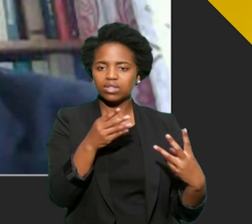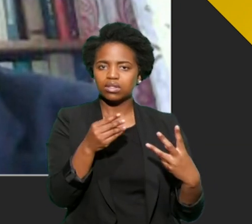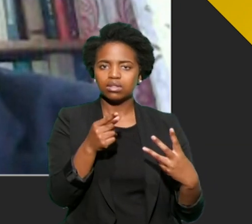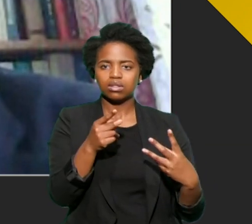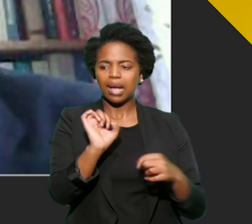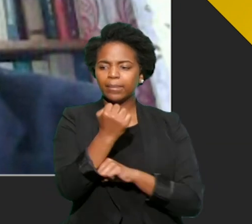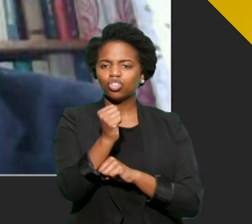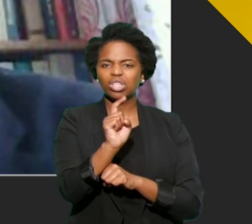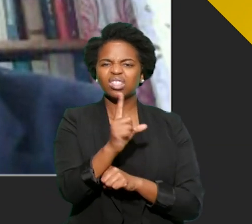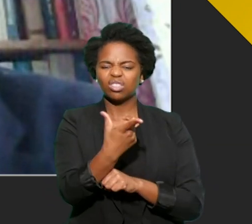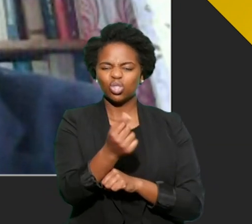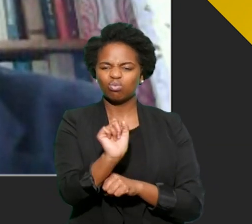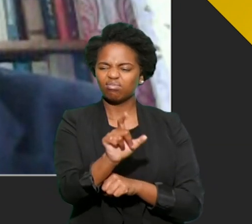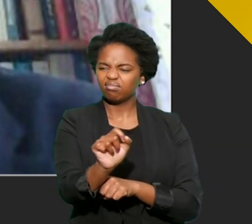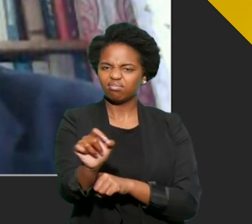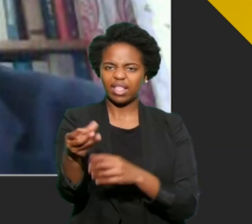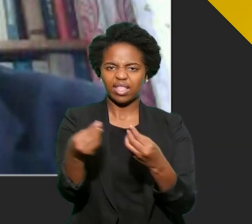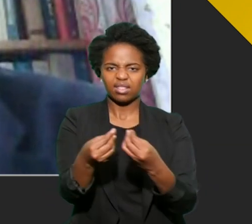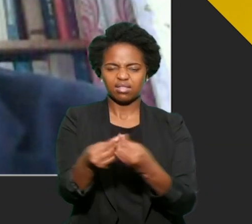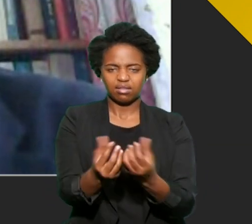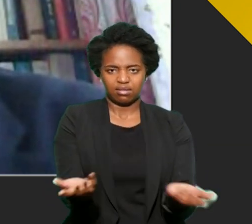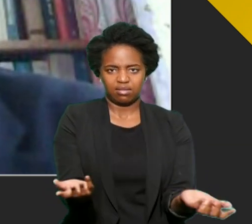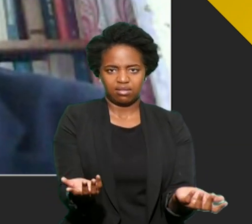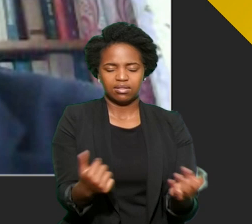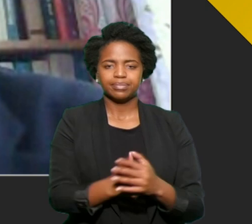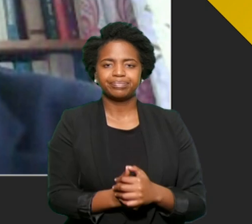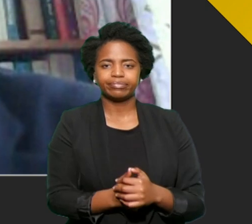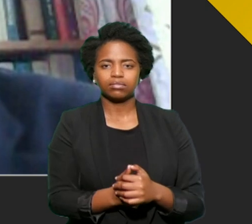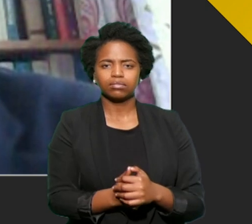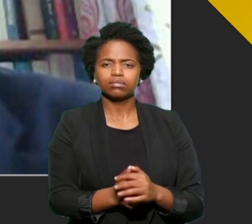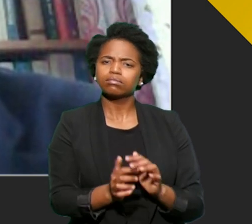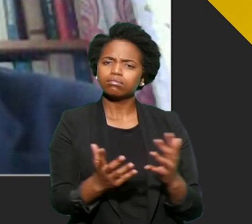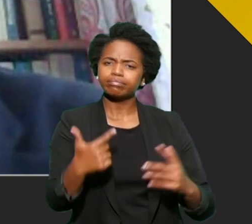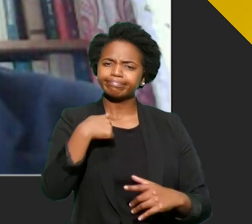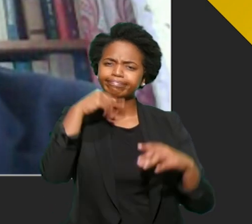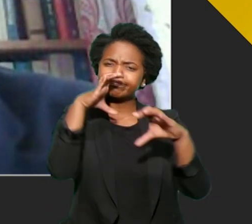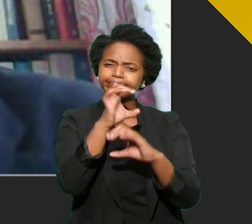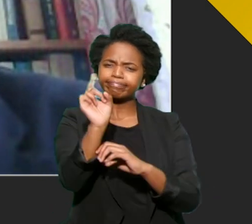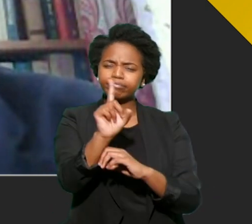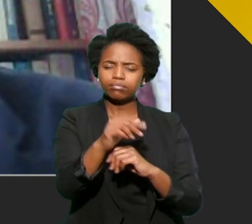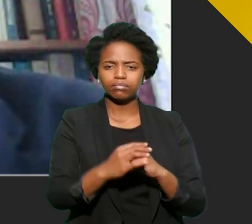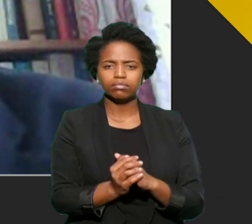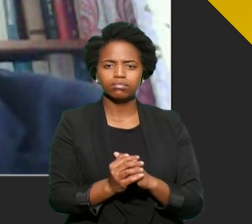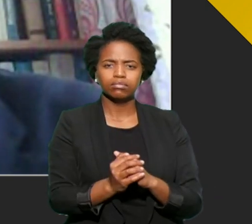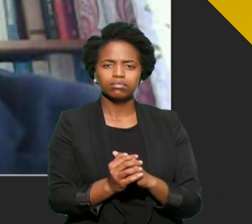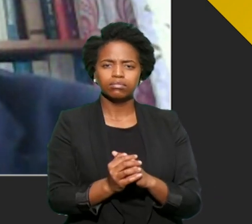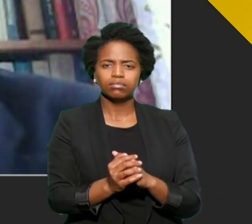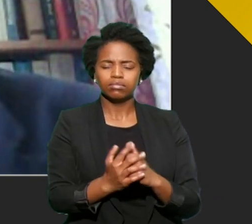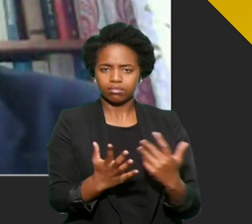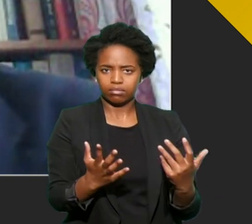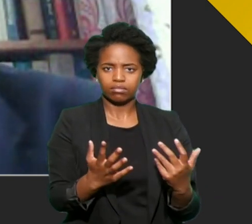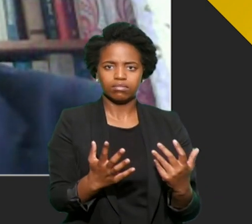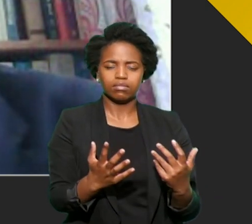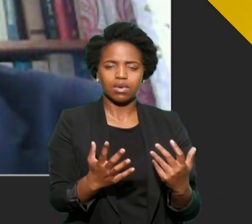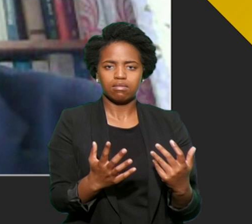What type of impact it will bring is that more focus will go